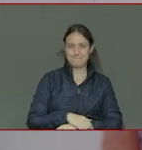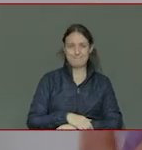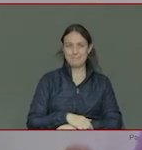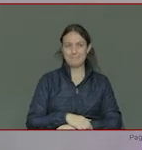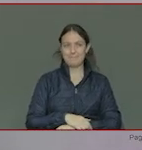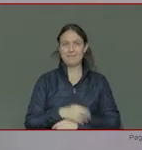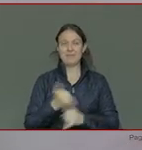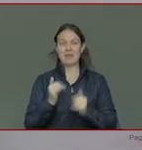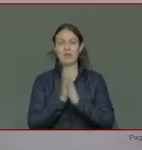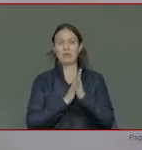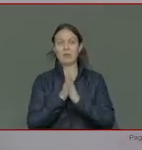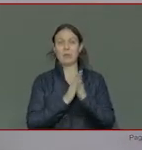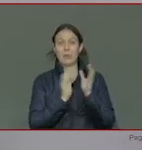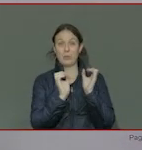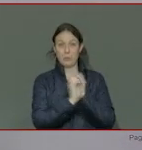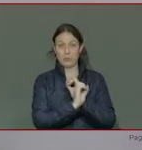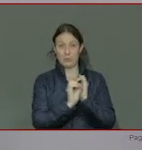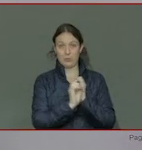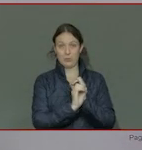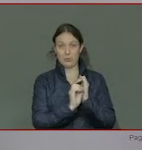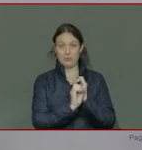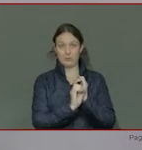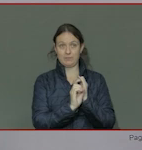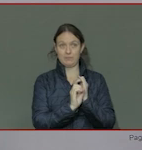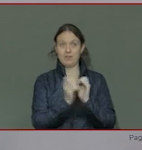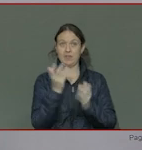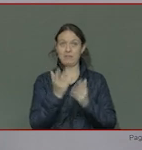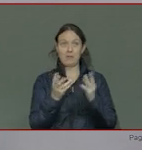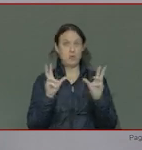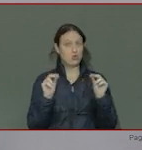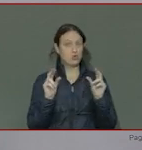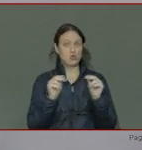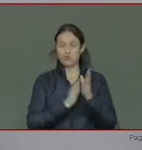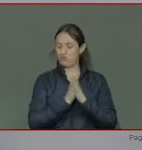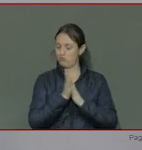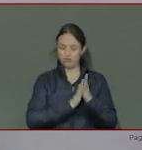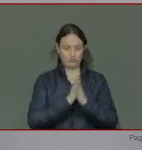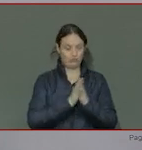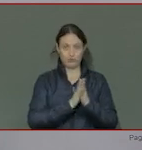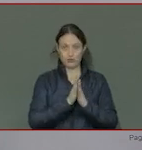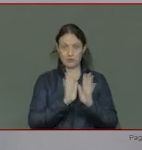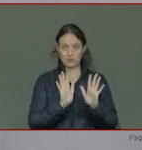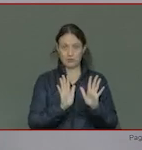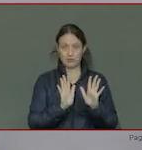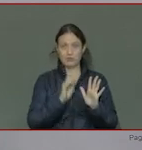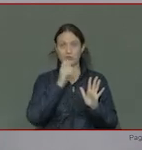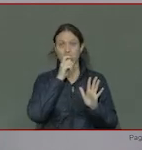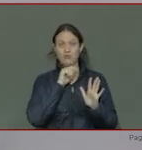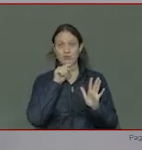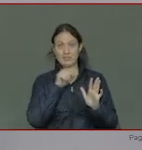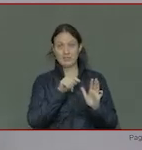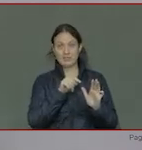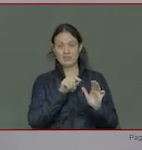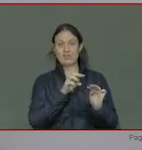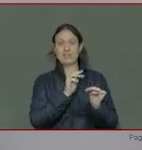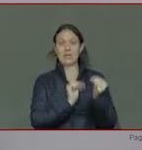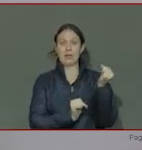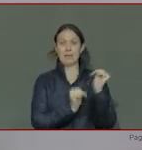no friction. So if I want to have no friction, I must do my mechanical